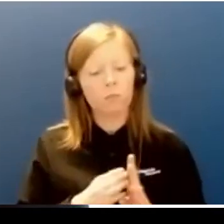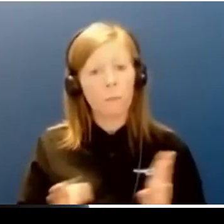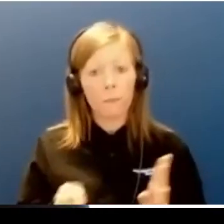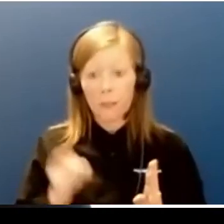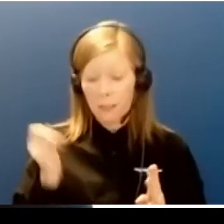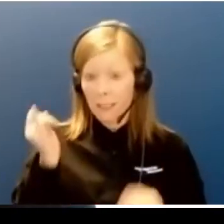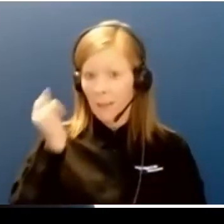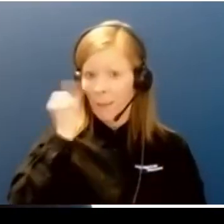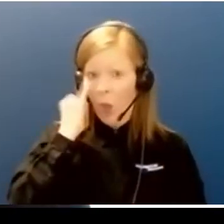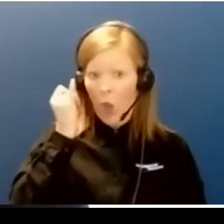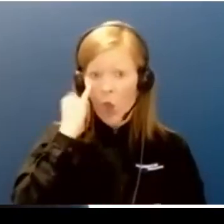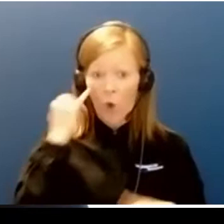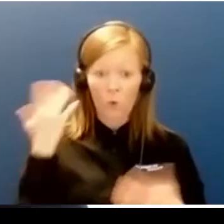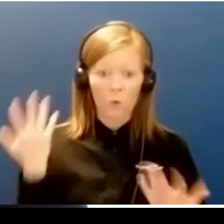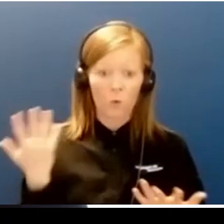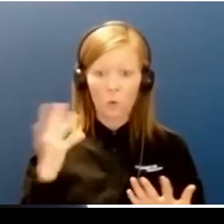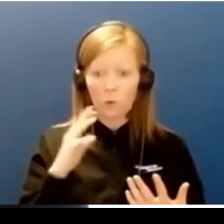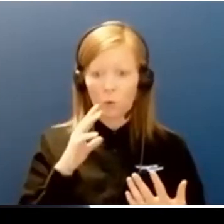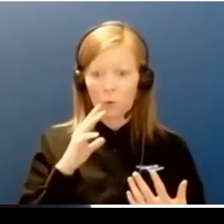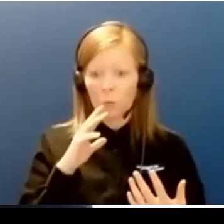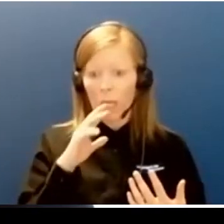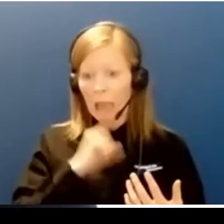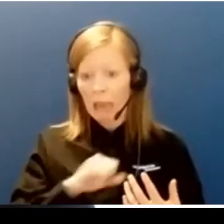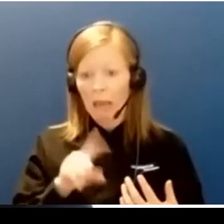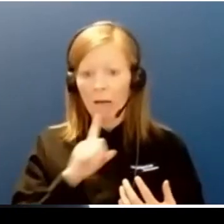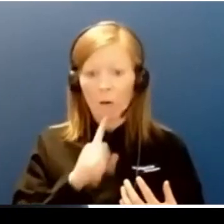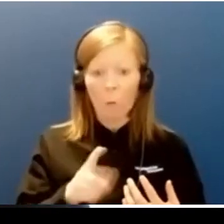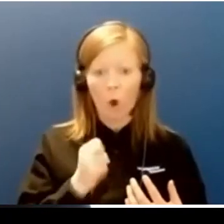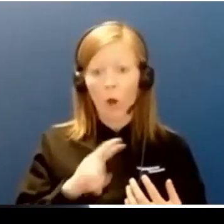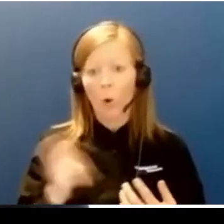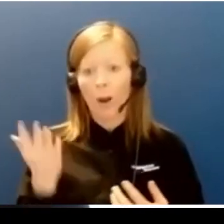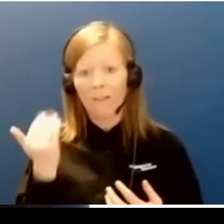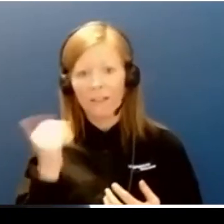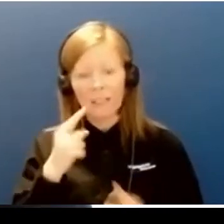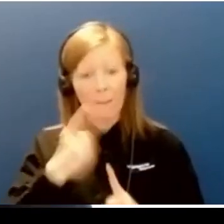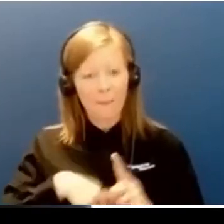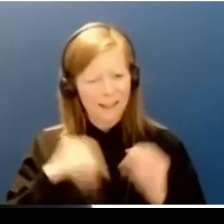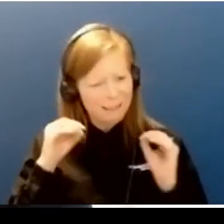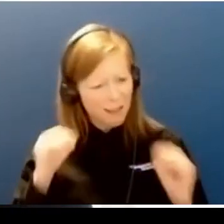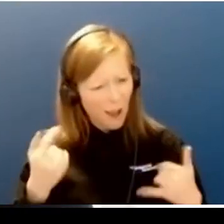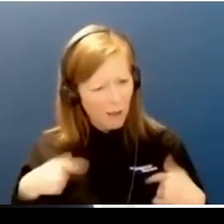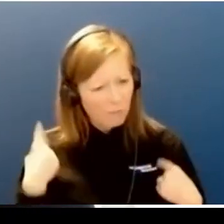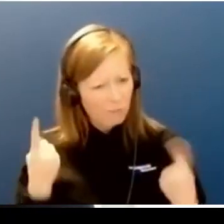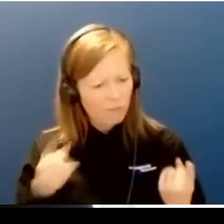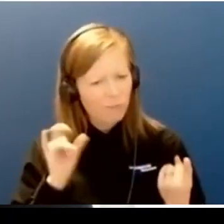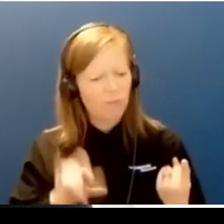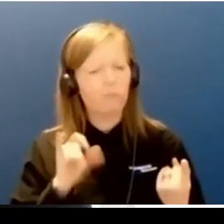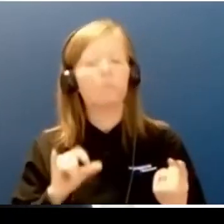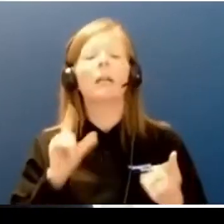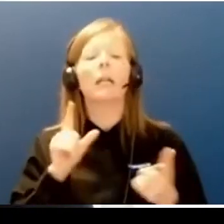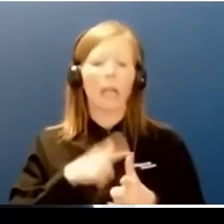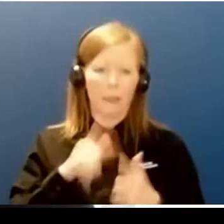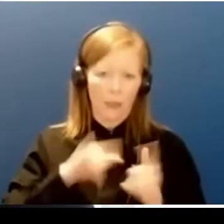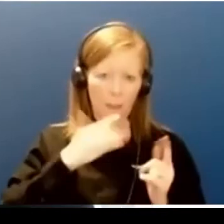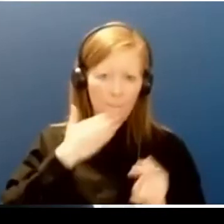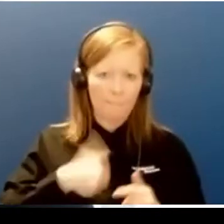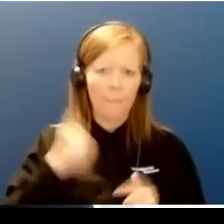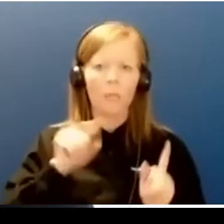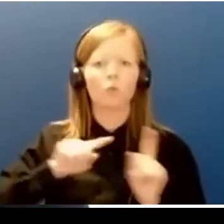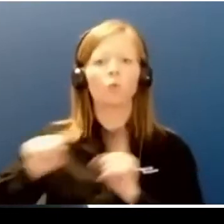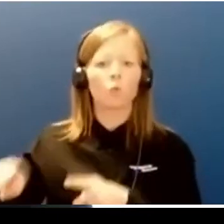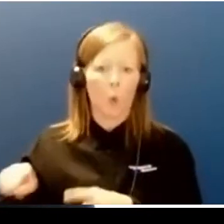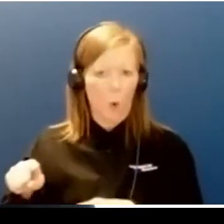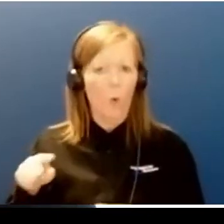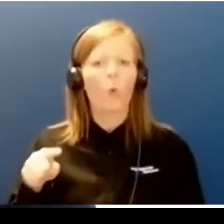not any teeth by 12 or 15 months of age, it is advisable at that point to visit a pediatric dentist for